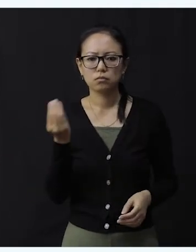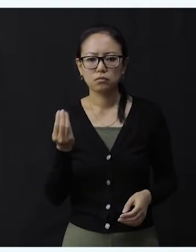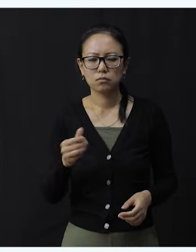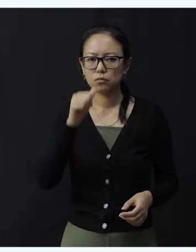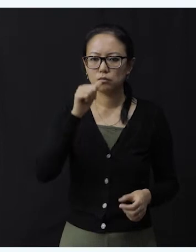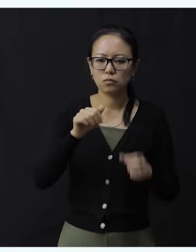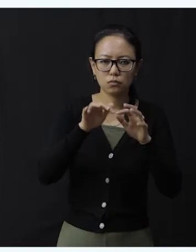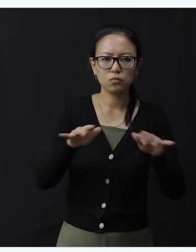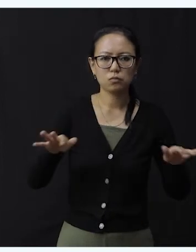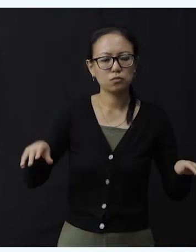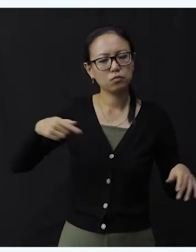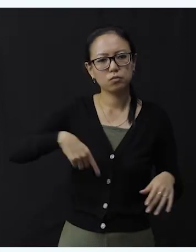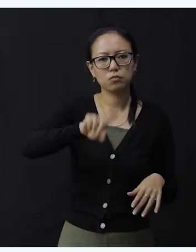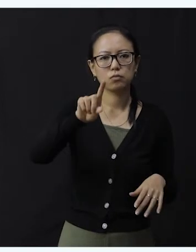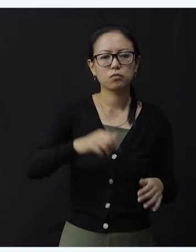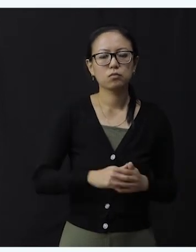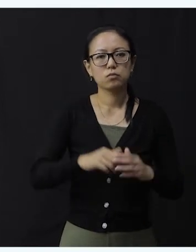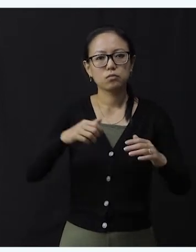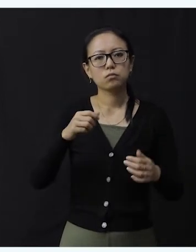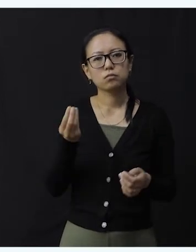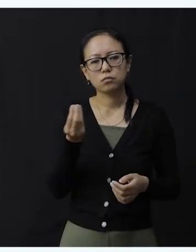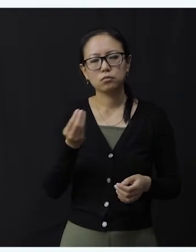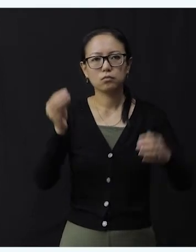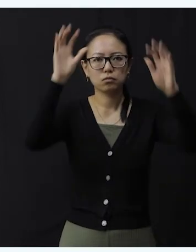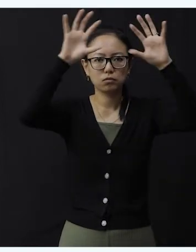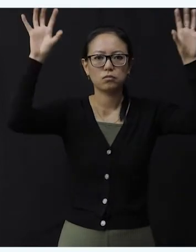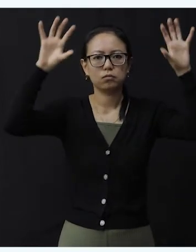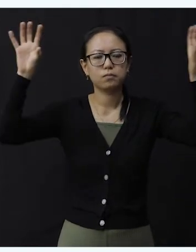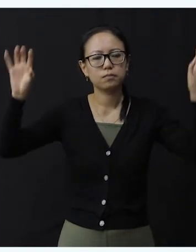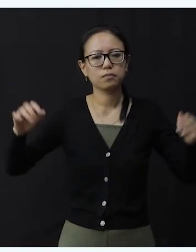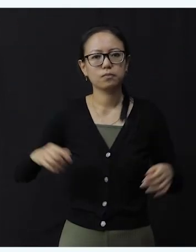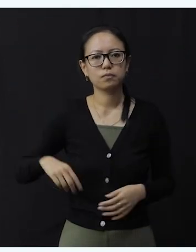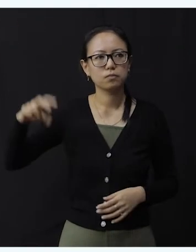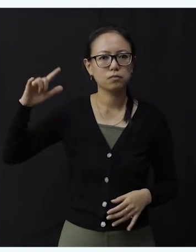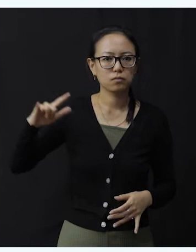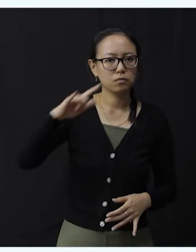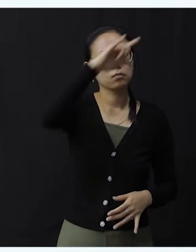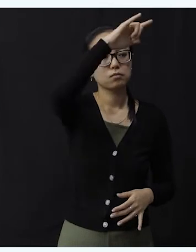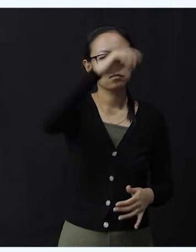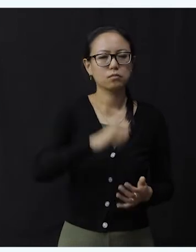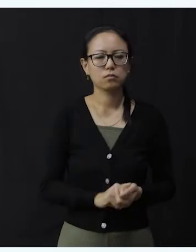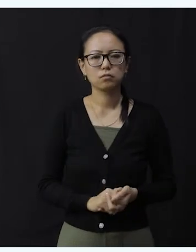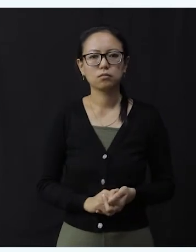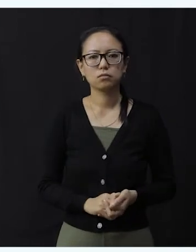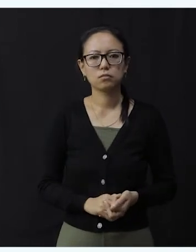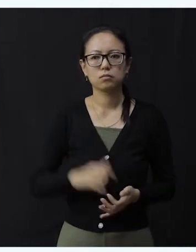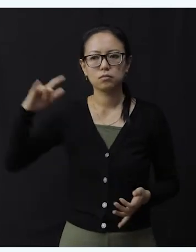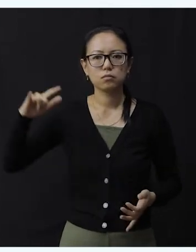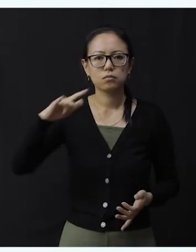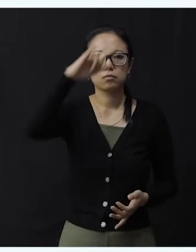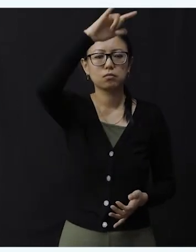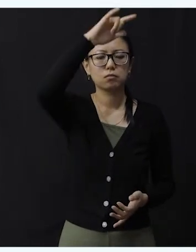move in air. So as I have told you, aeroplane fly in an